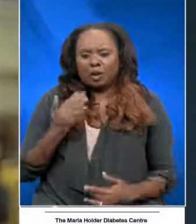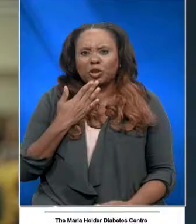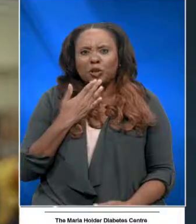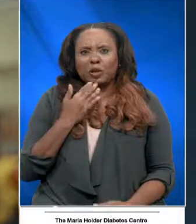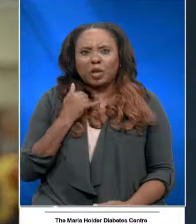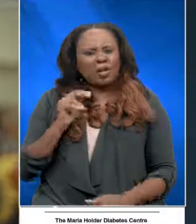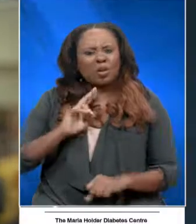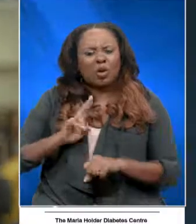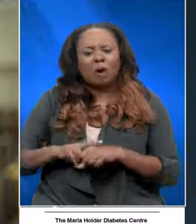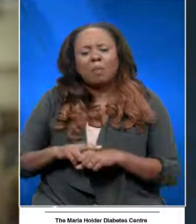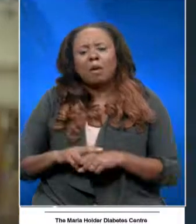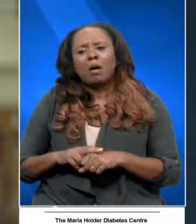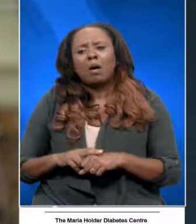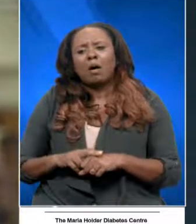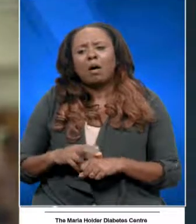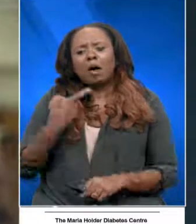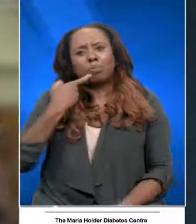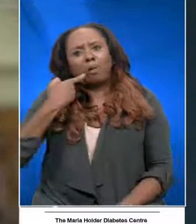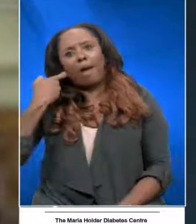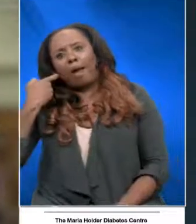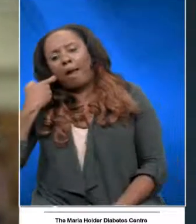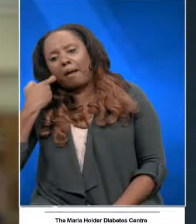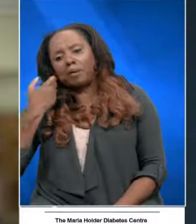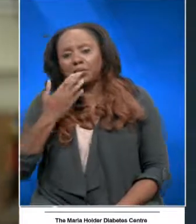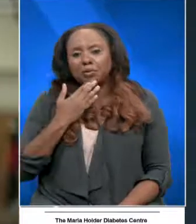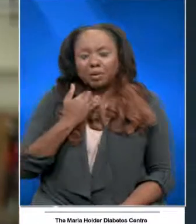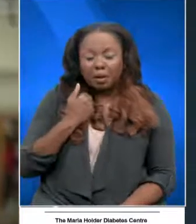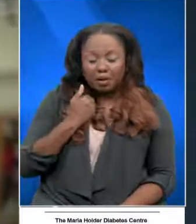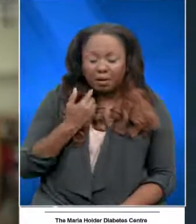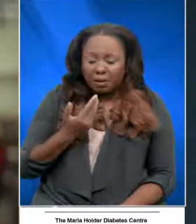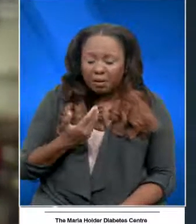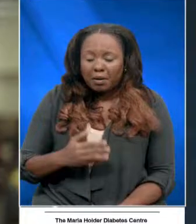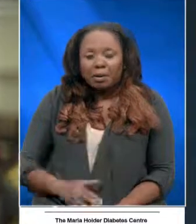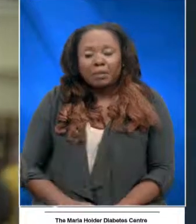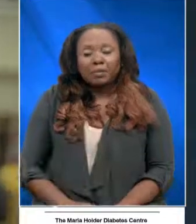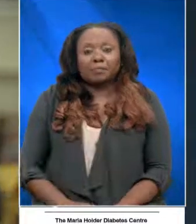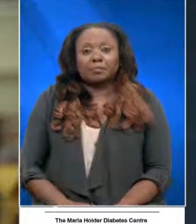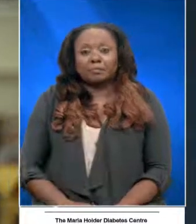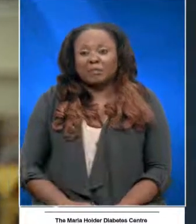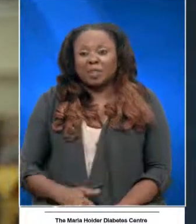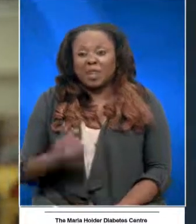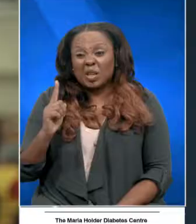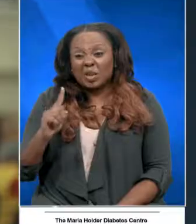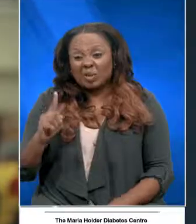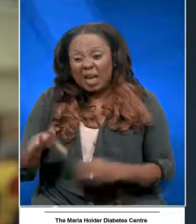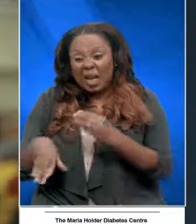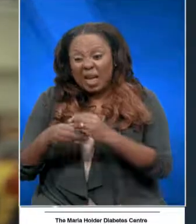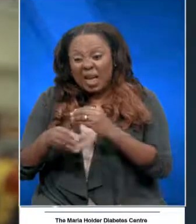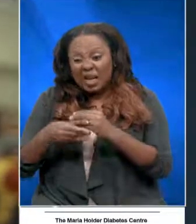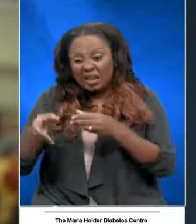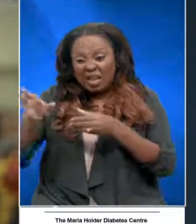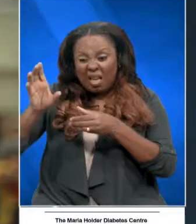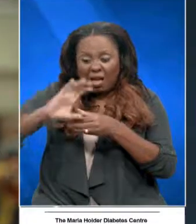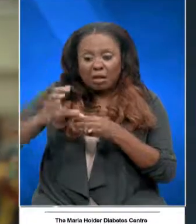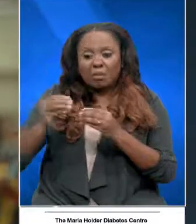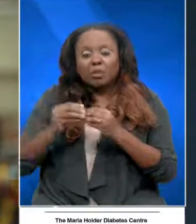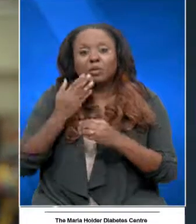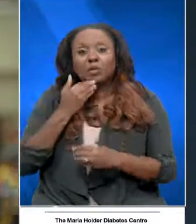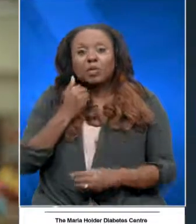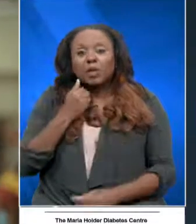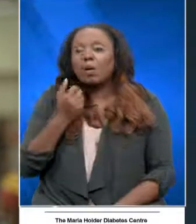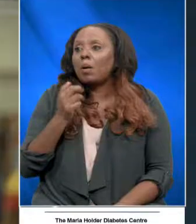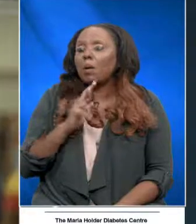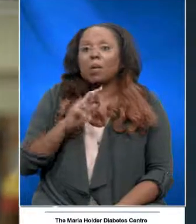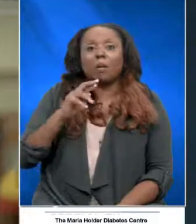you're feeding your child or that you're drinking yourself. If it has added sugar, are you adding more sugar to it? Are you adding condensed milk to it, which